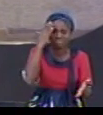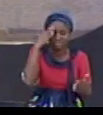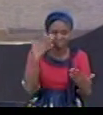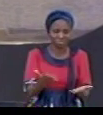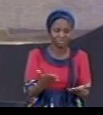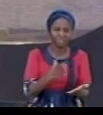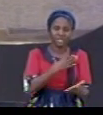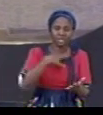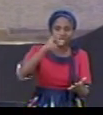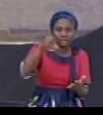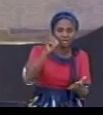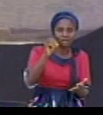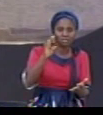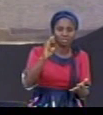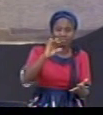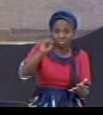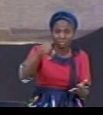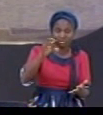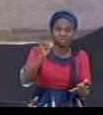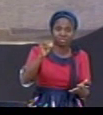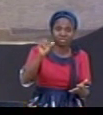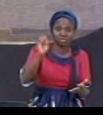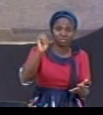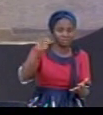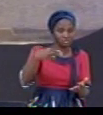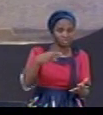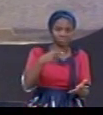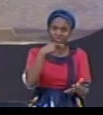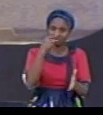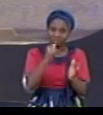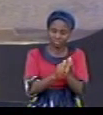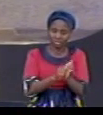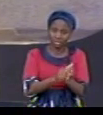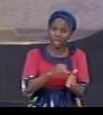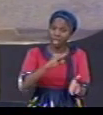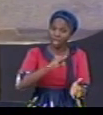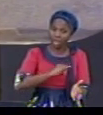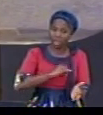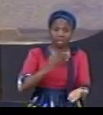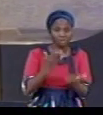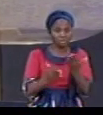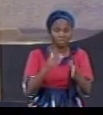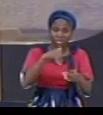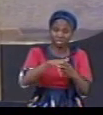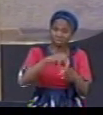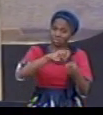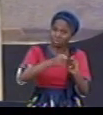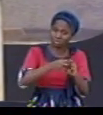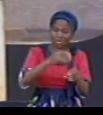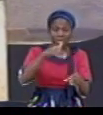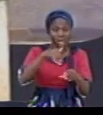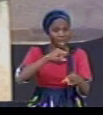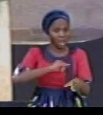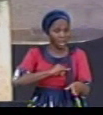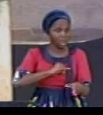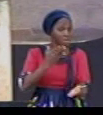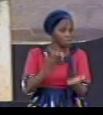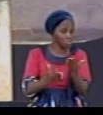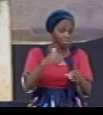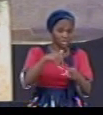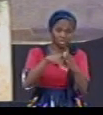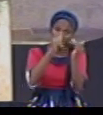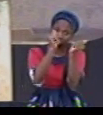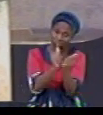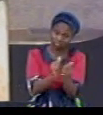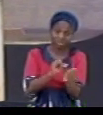Joseph said, I may be in affliction. I may be in captivity. I may not understand what